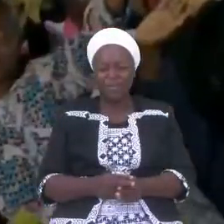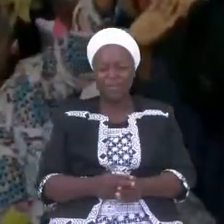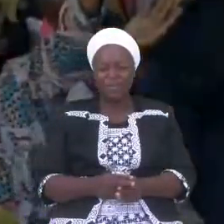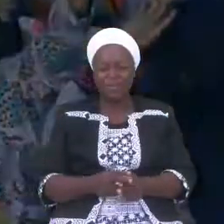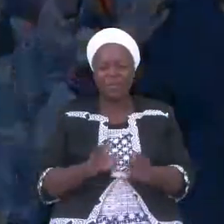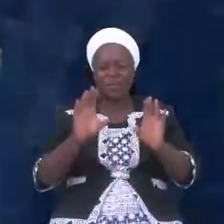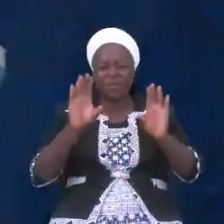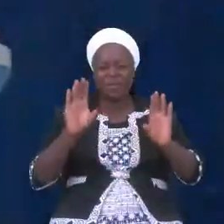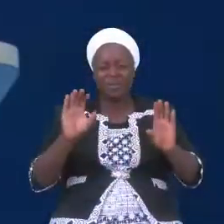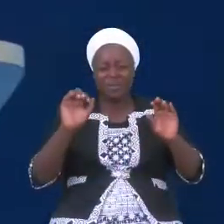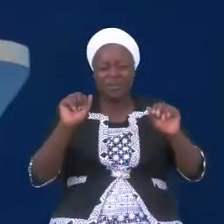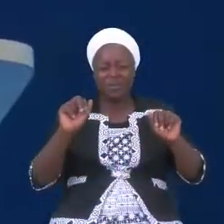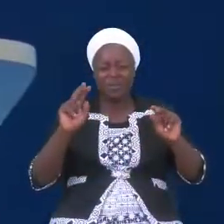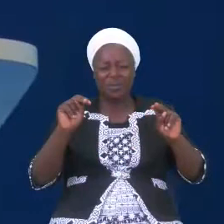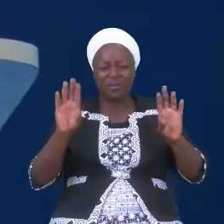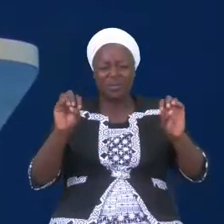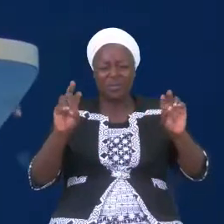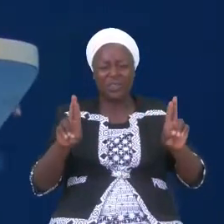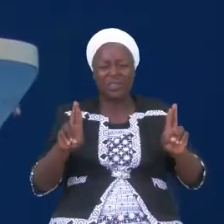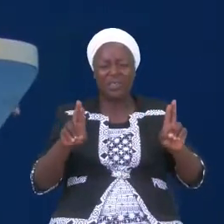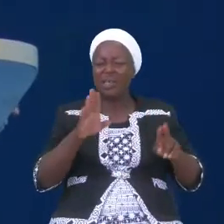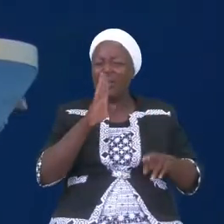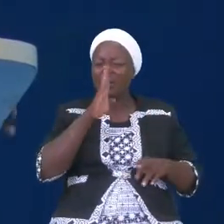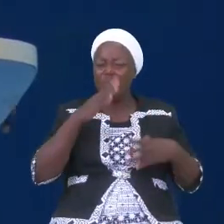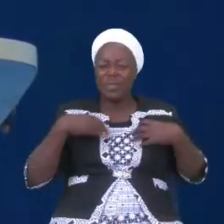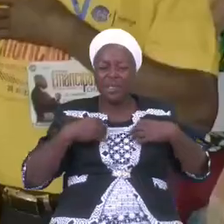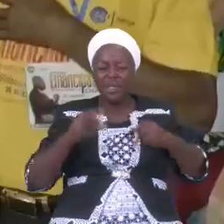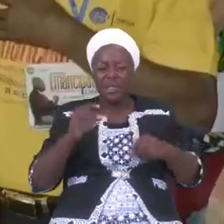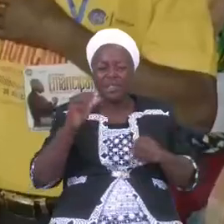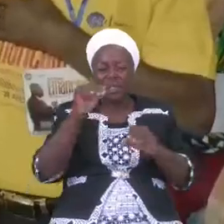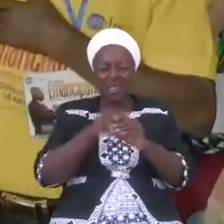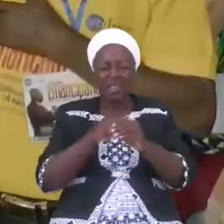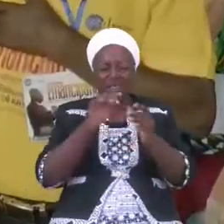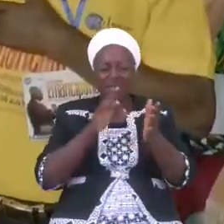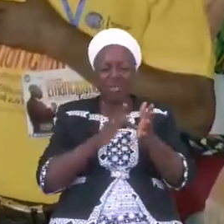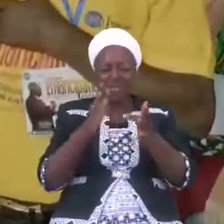Cancer, be healed in Jesus' name.